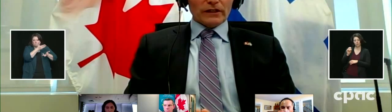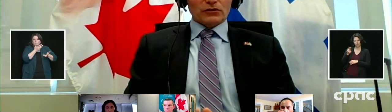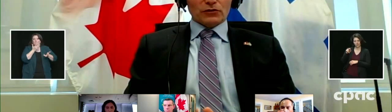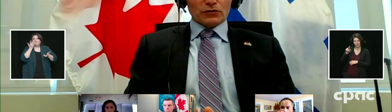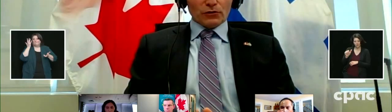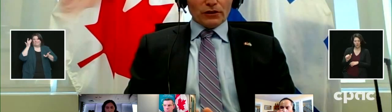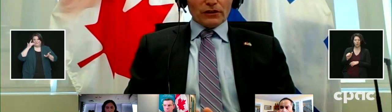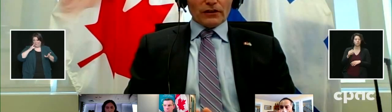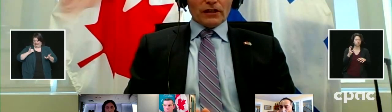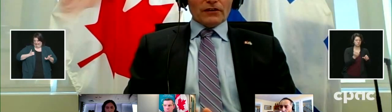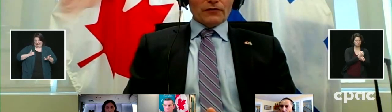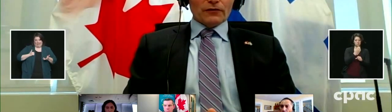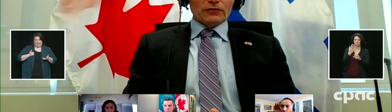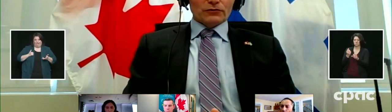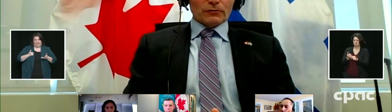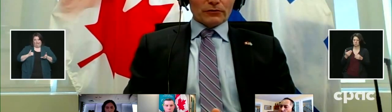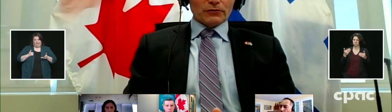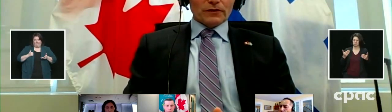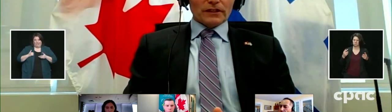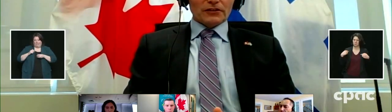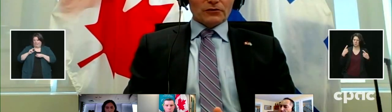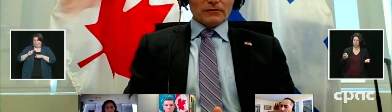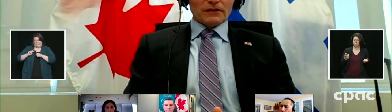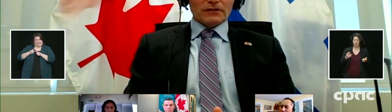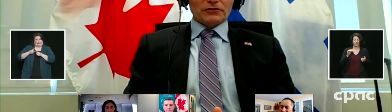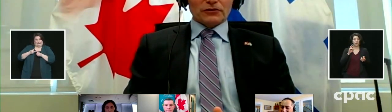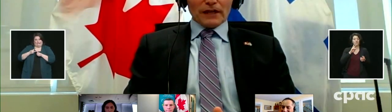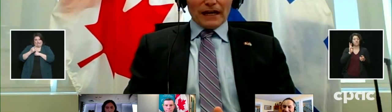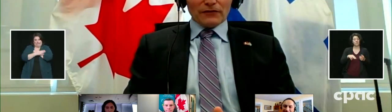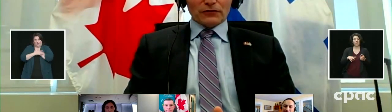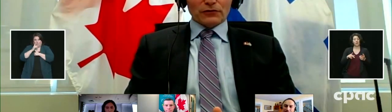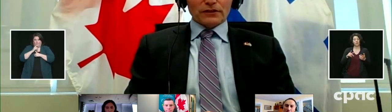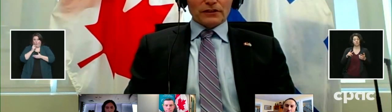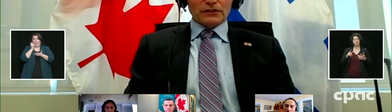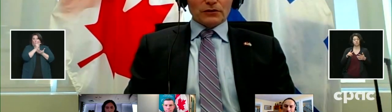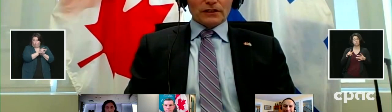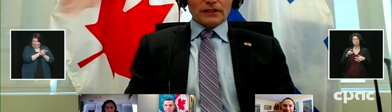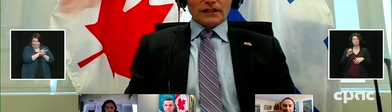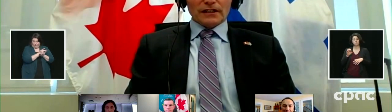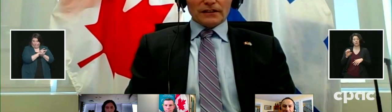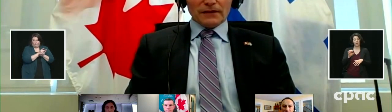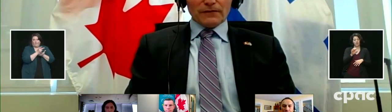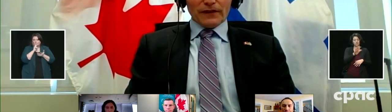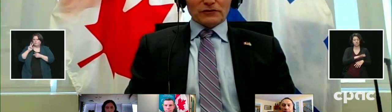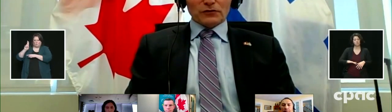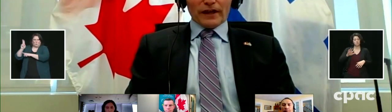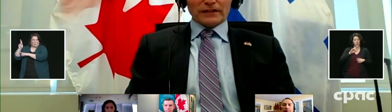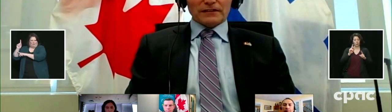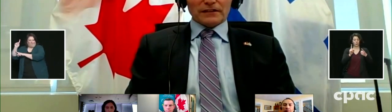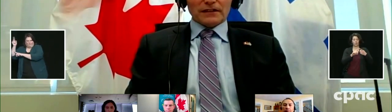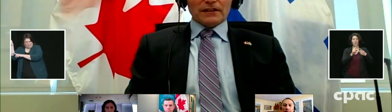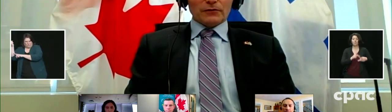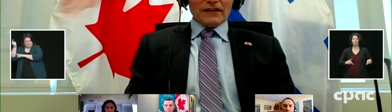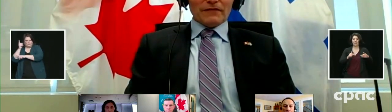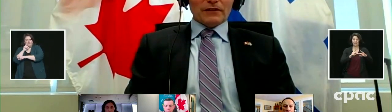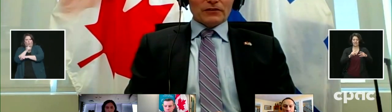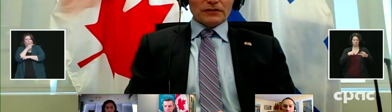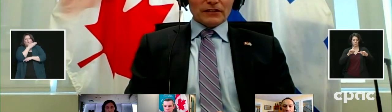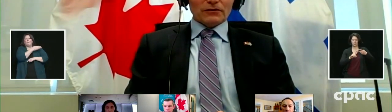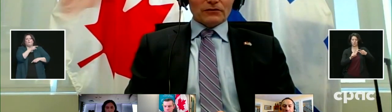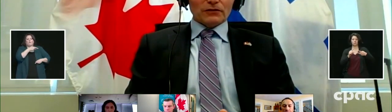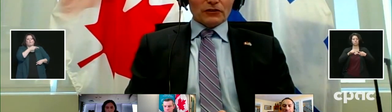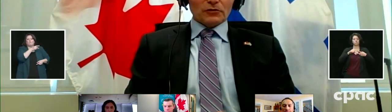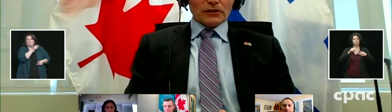in the Western world first to approve and then to administer after the UK the Pfizer vaccine. We have